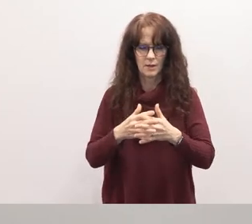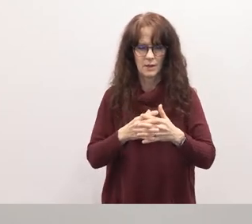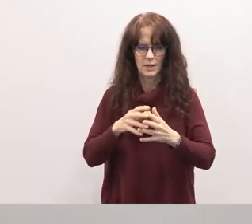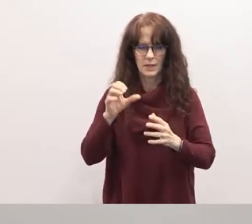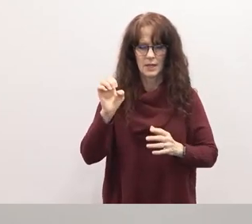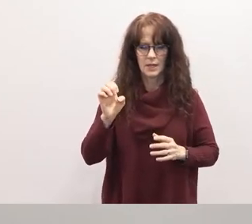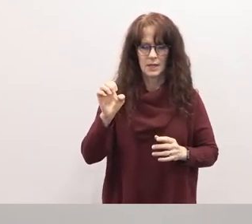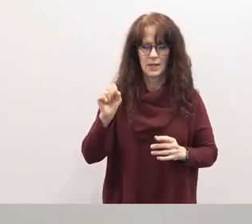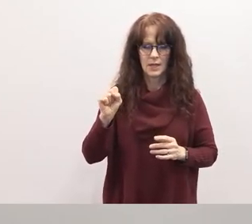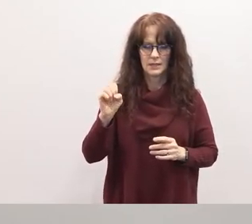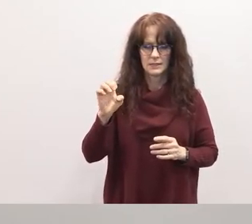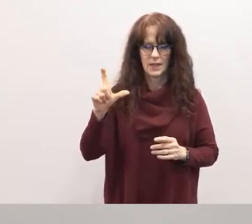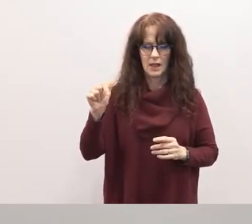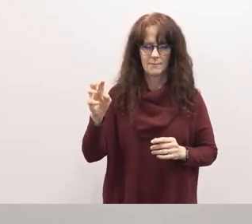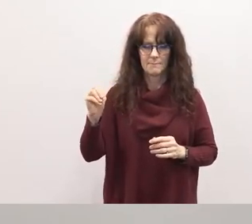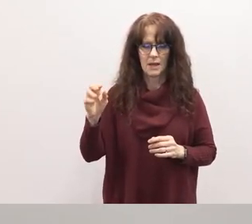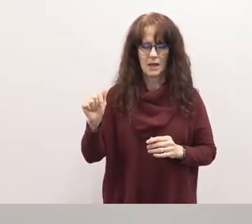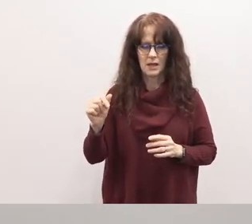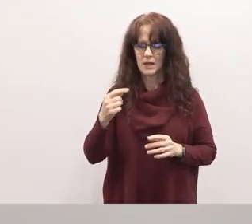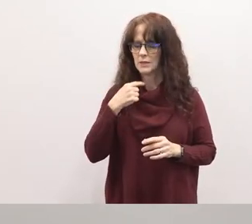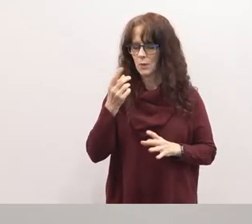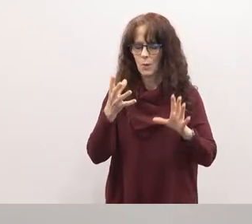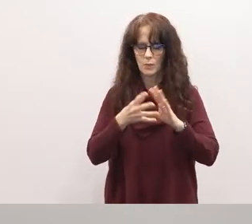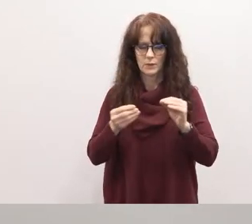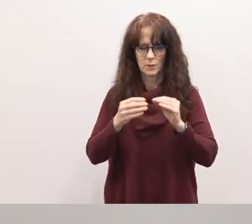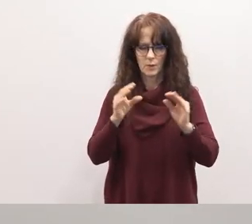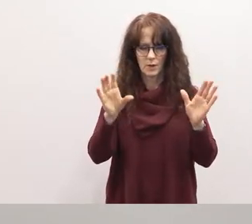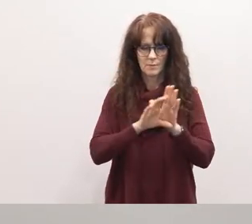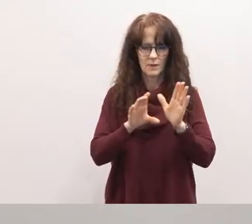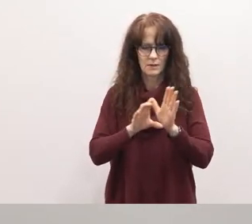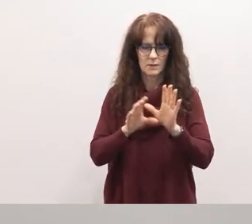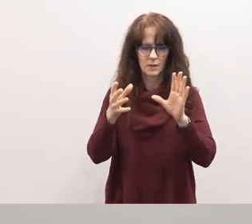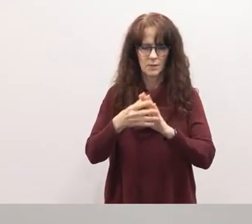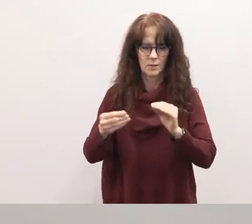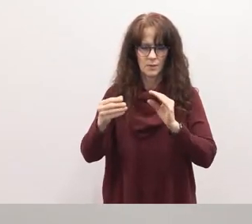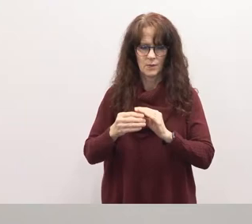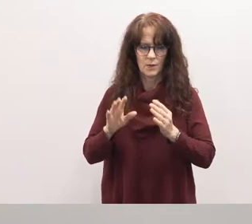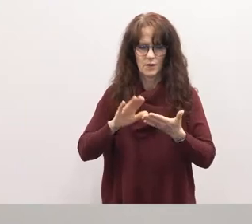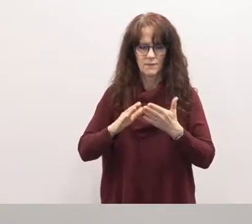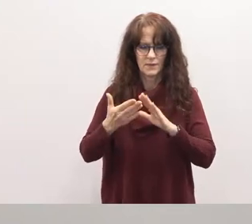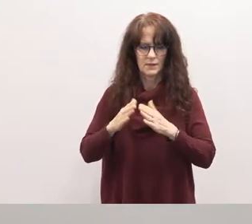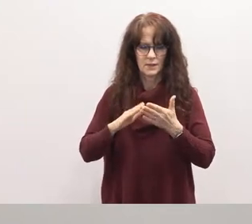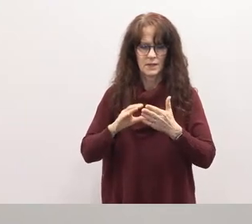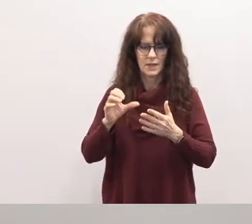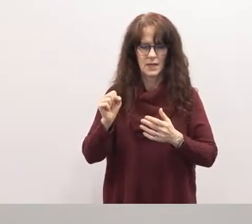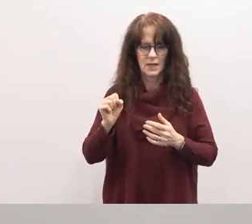Selma, which told the story in pictures and prose of the city of